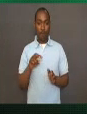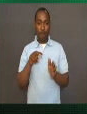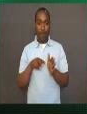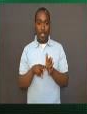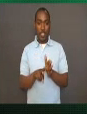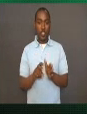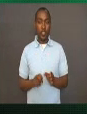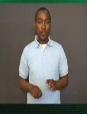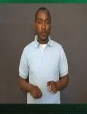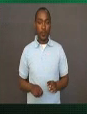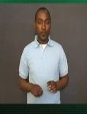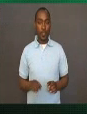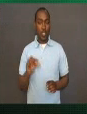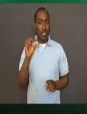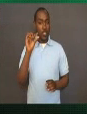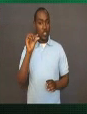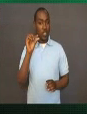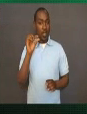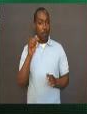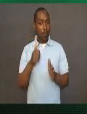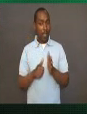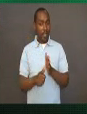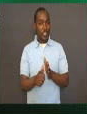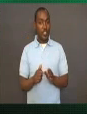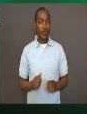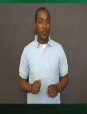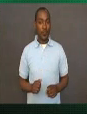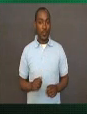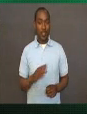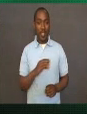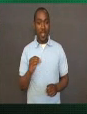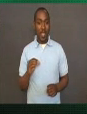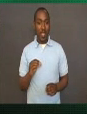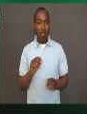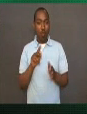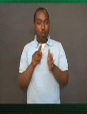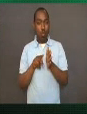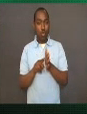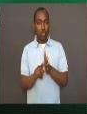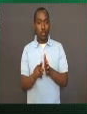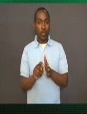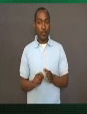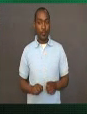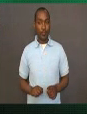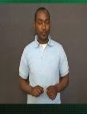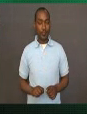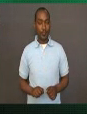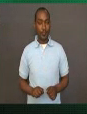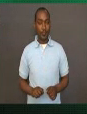viruses, some algae, and protozoa.